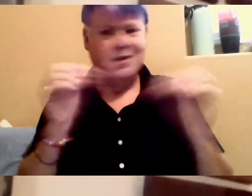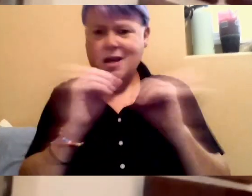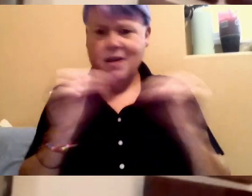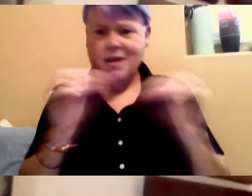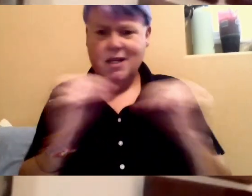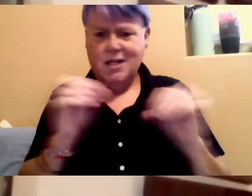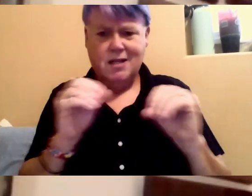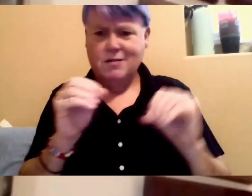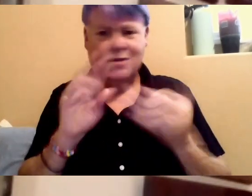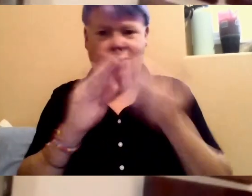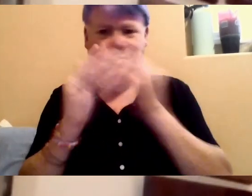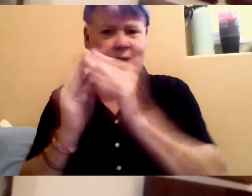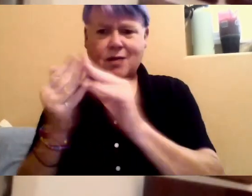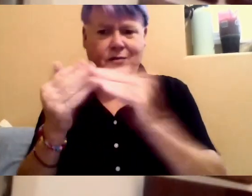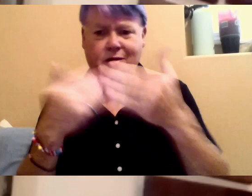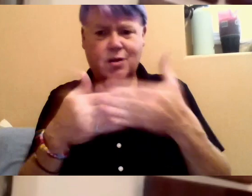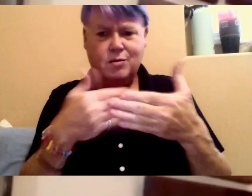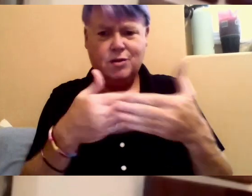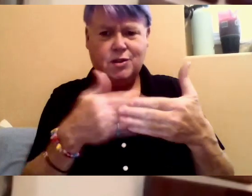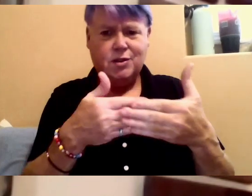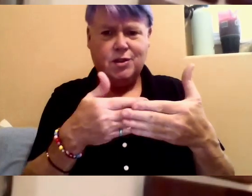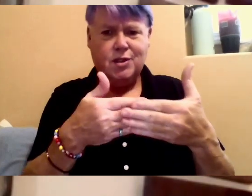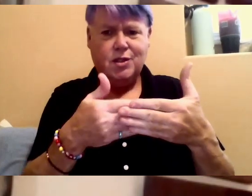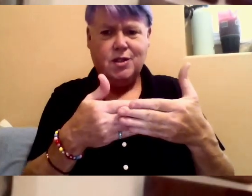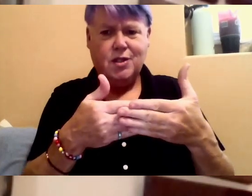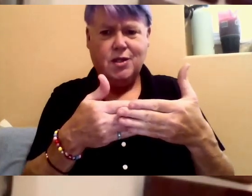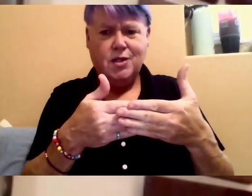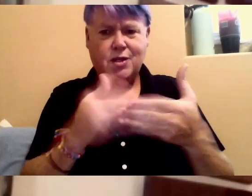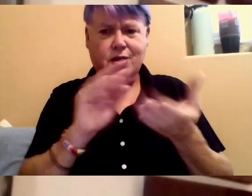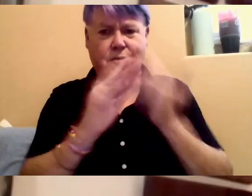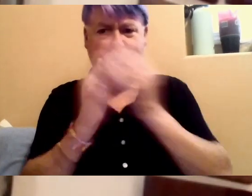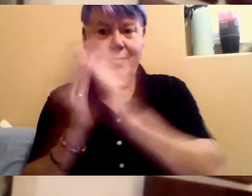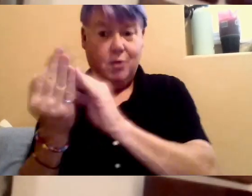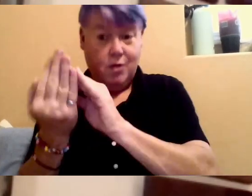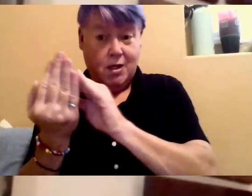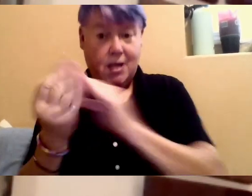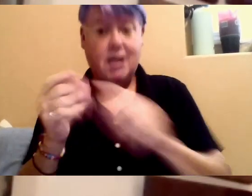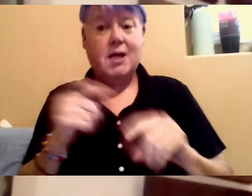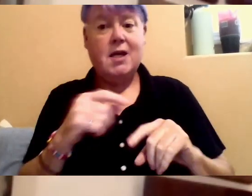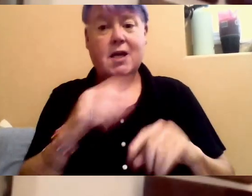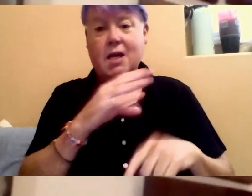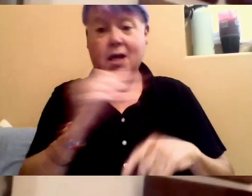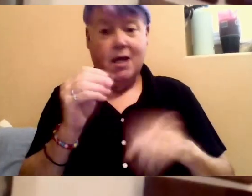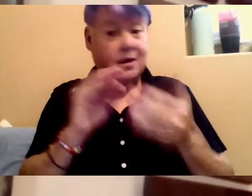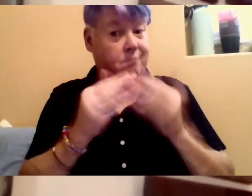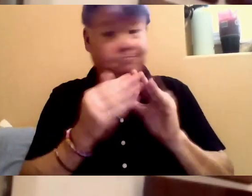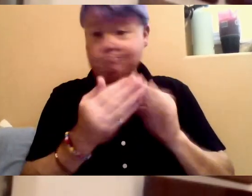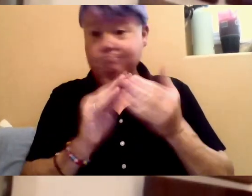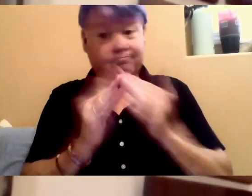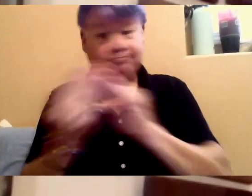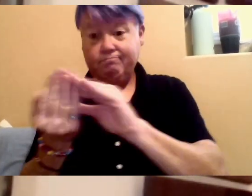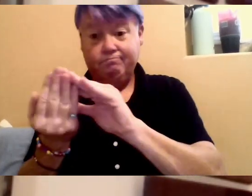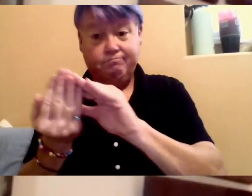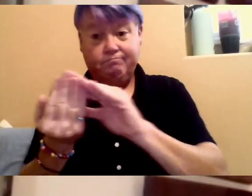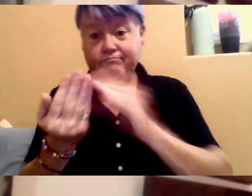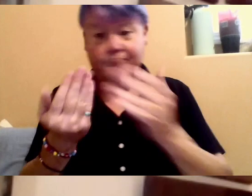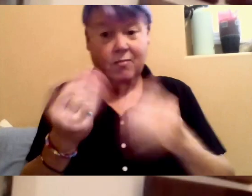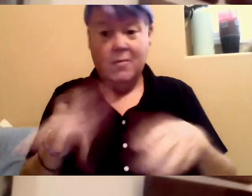town nearby. There was the community, and the community did what it